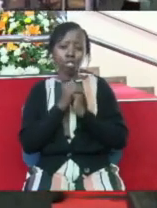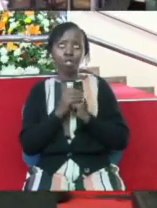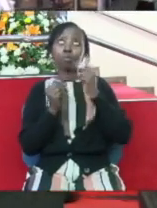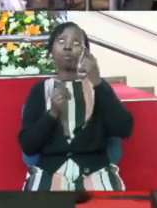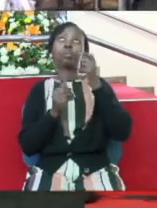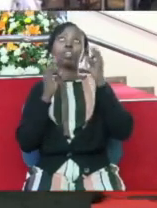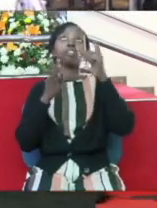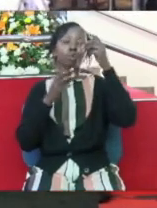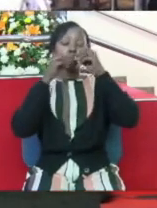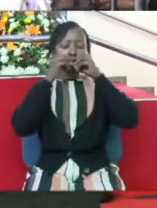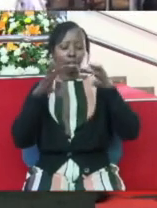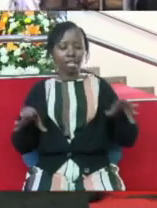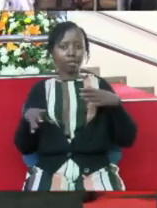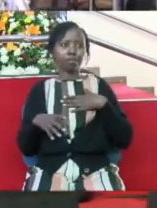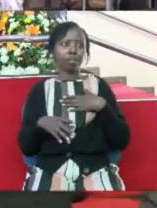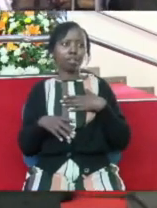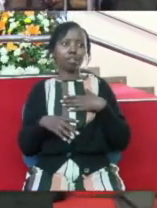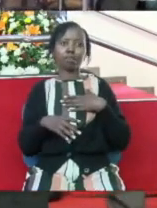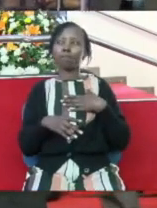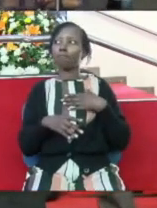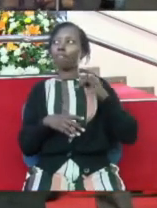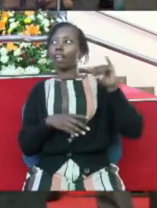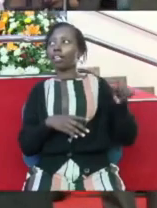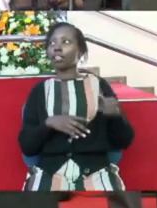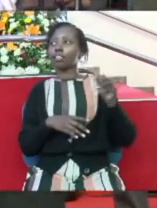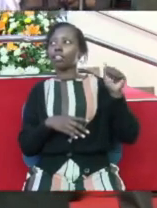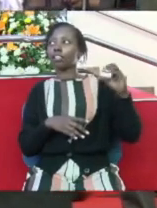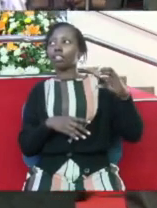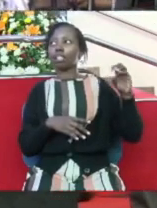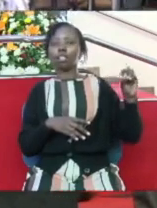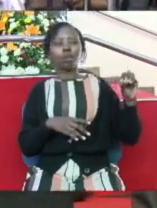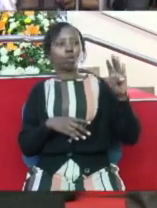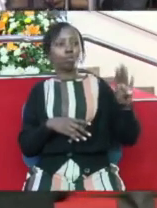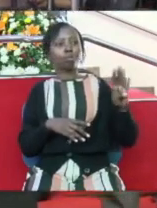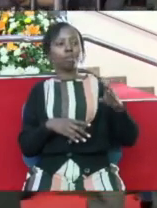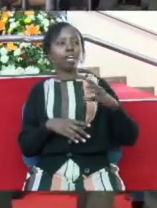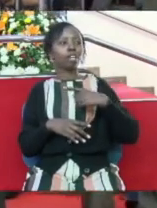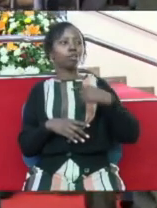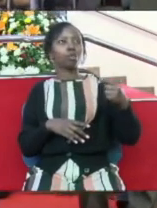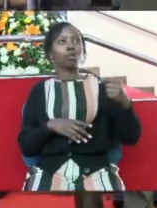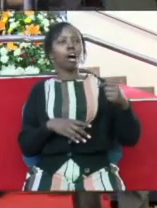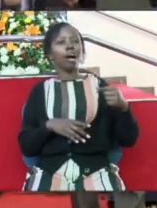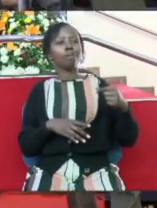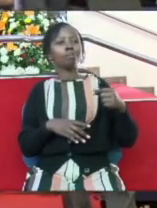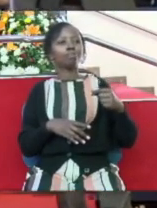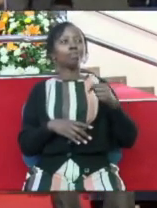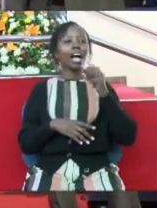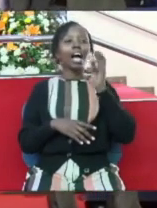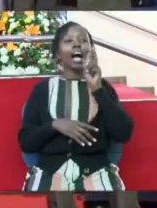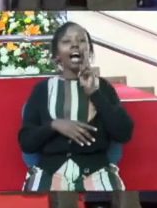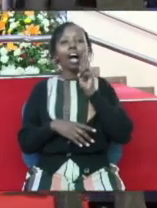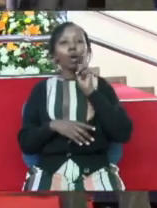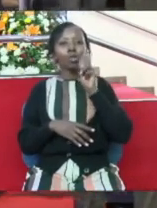to the uncle's place. Akaenda katika pale kwa mjomba wake. Stayed there for 20 years. Akaishi pale miaka 20. Not